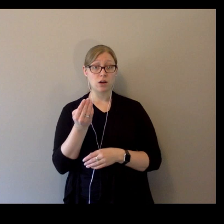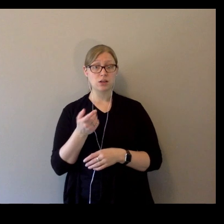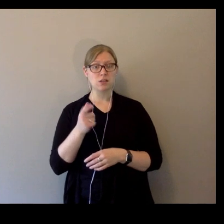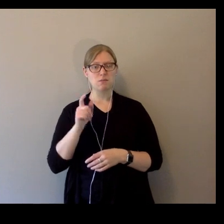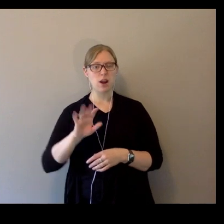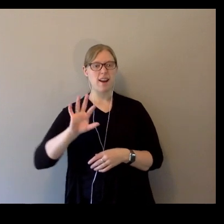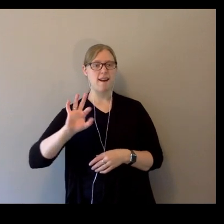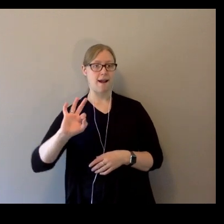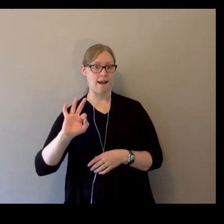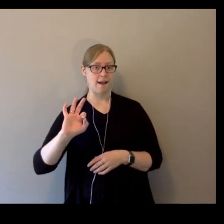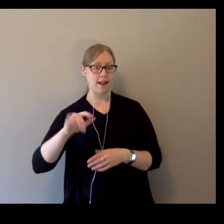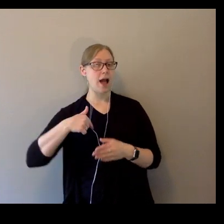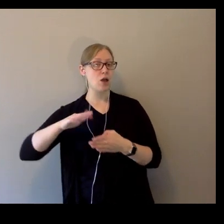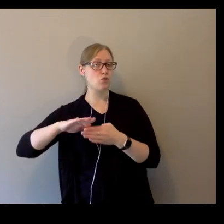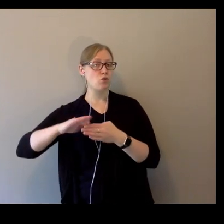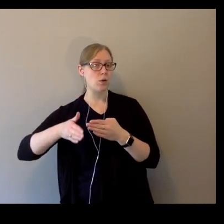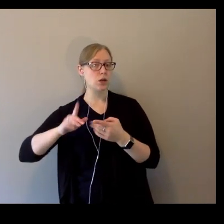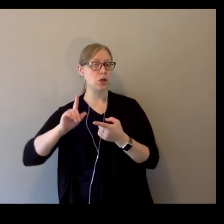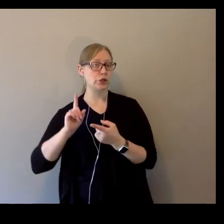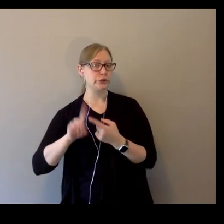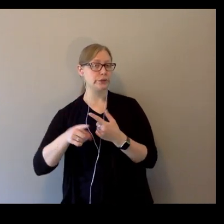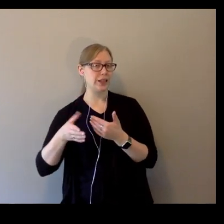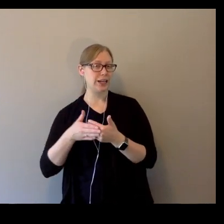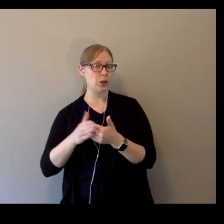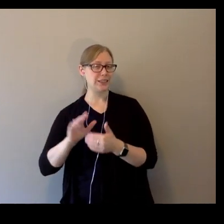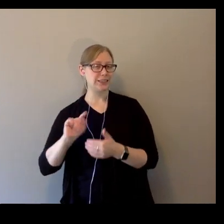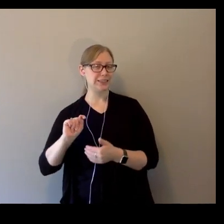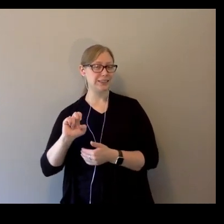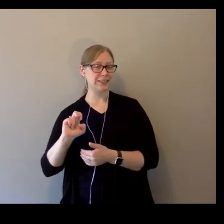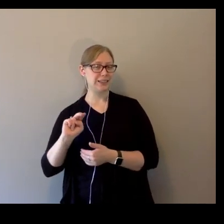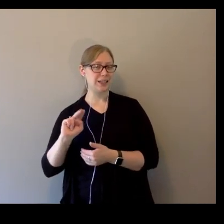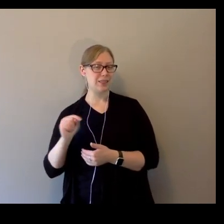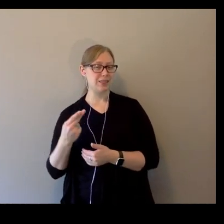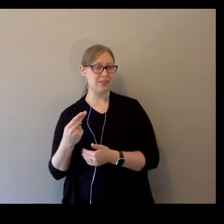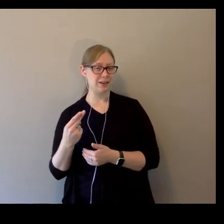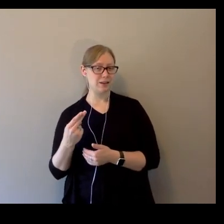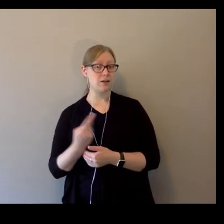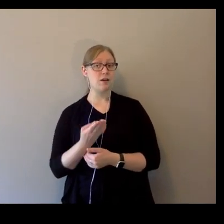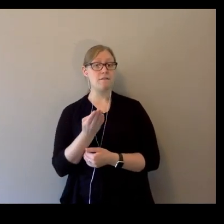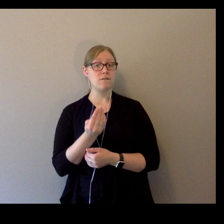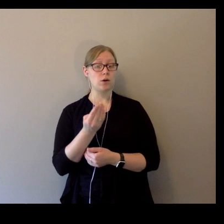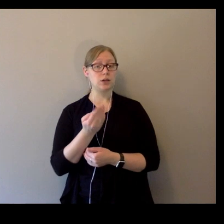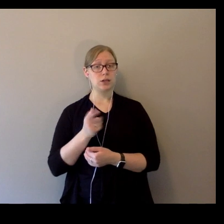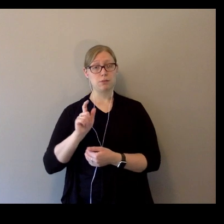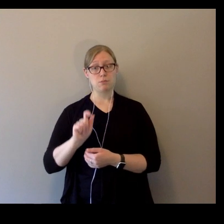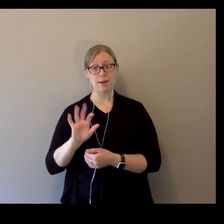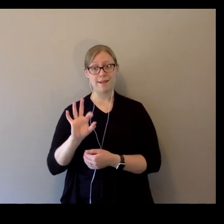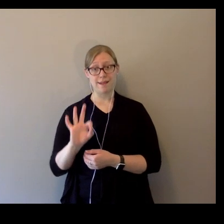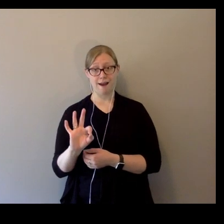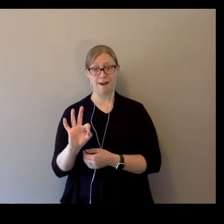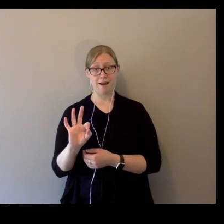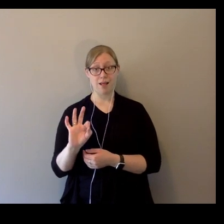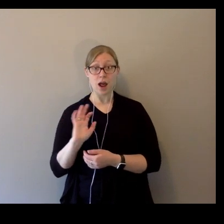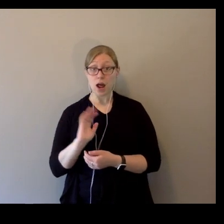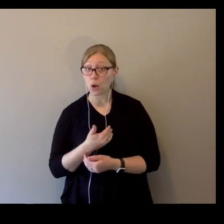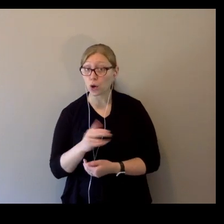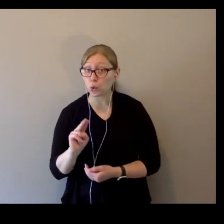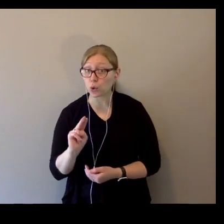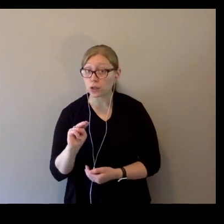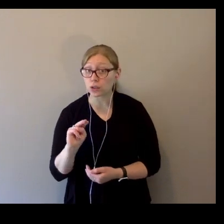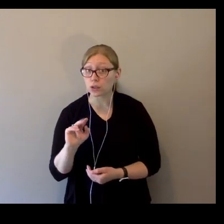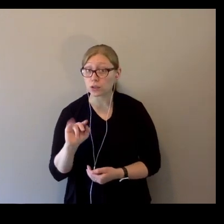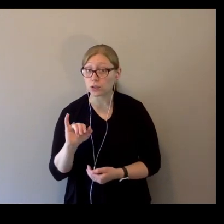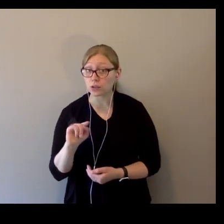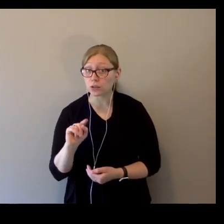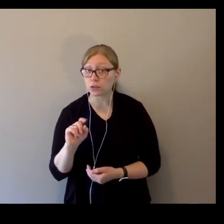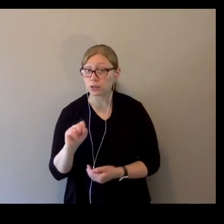14.9. So it rounded to the nearest tenth. So this would be 14.9, and our units are meters. So that